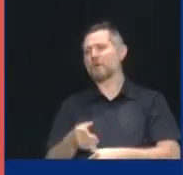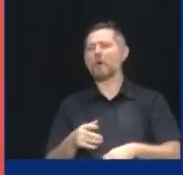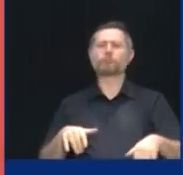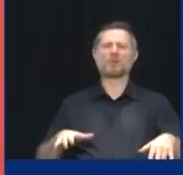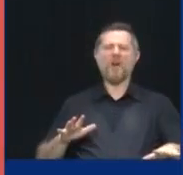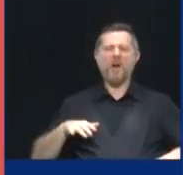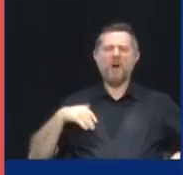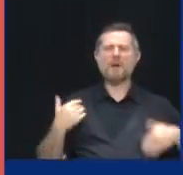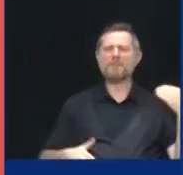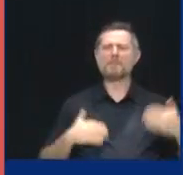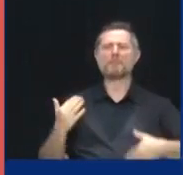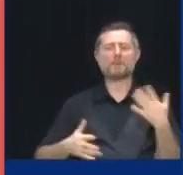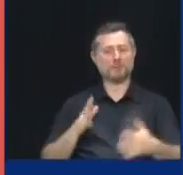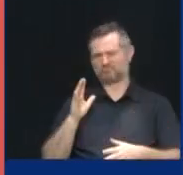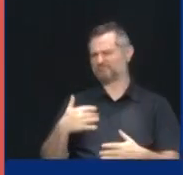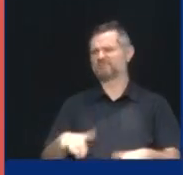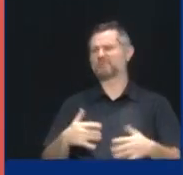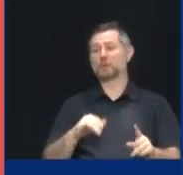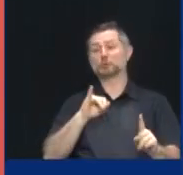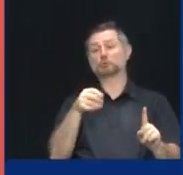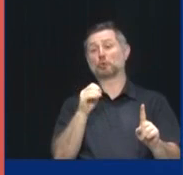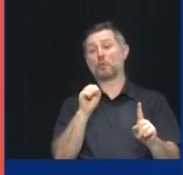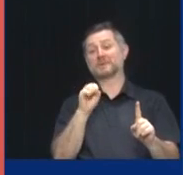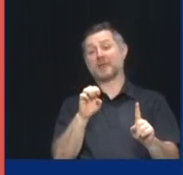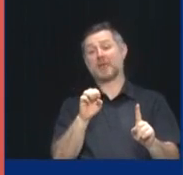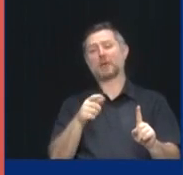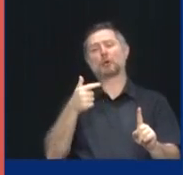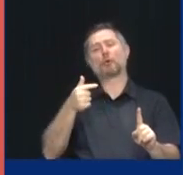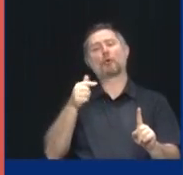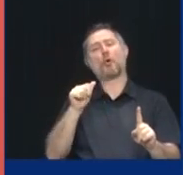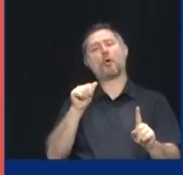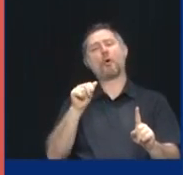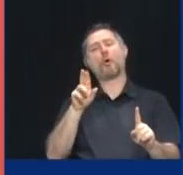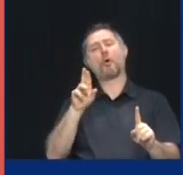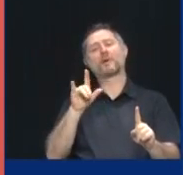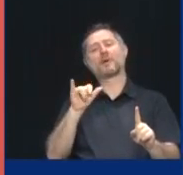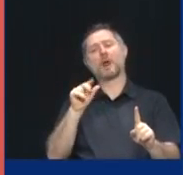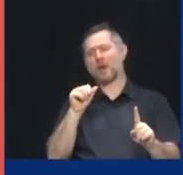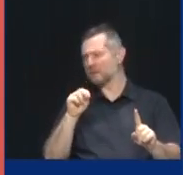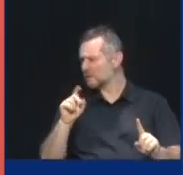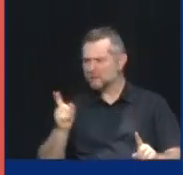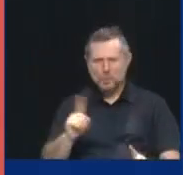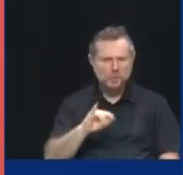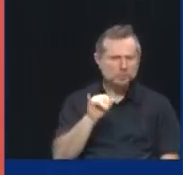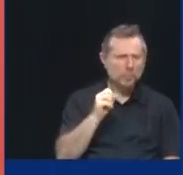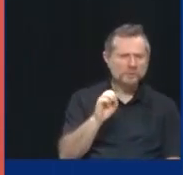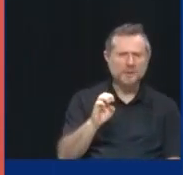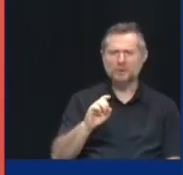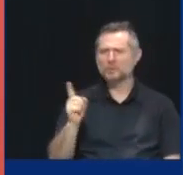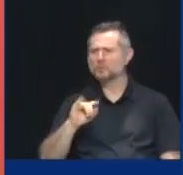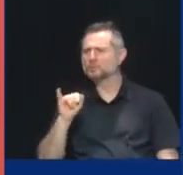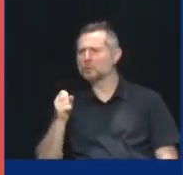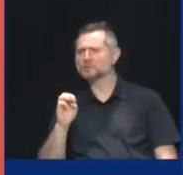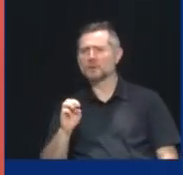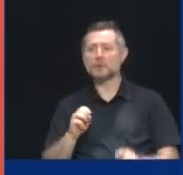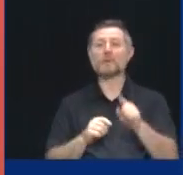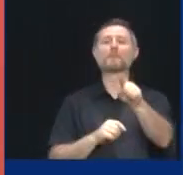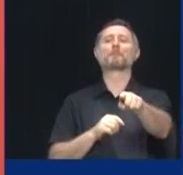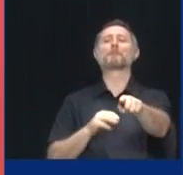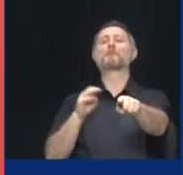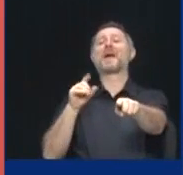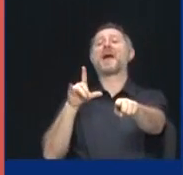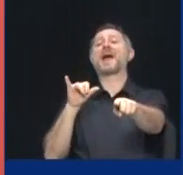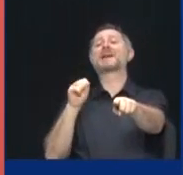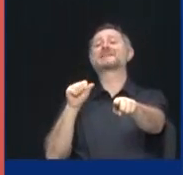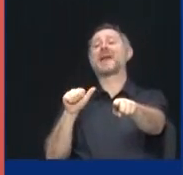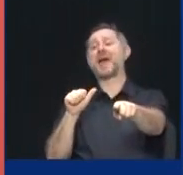Abrego, Mateo Guerrero, and where's Melissa? Where's Melissa? There is she, Melissa Sklars,